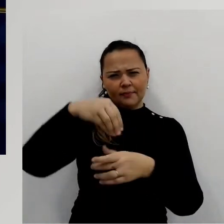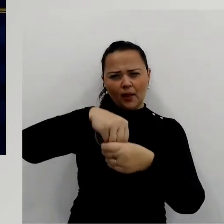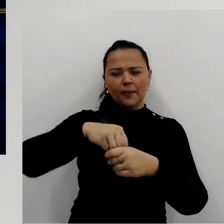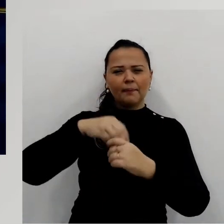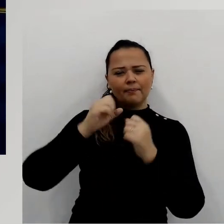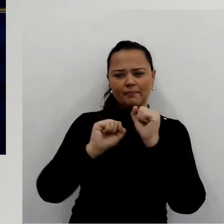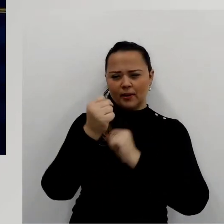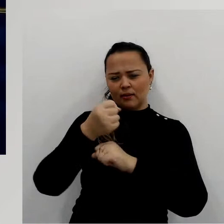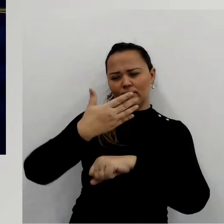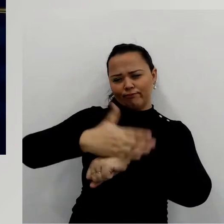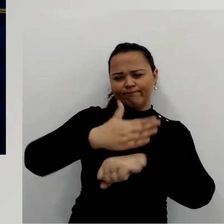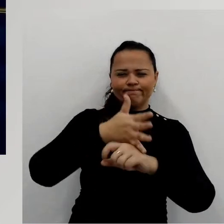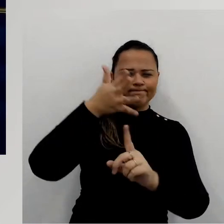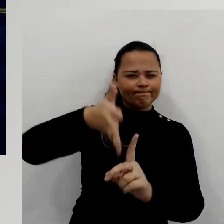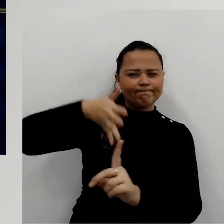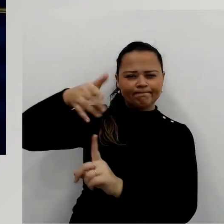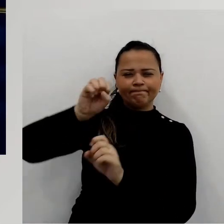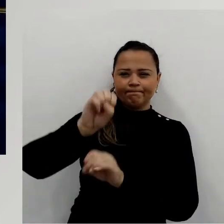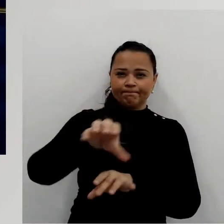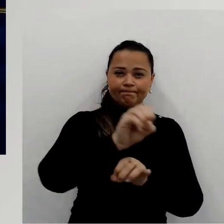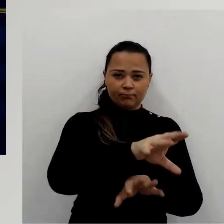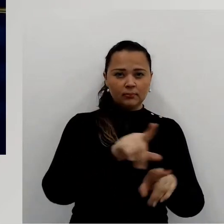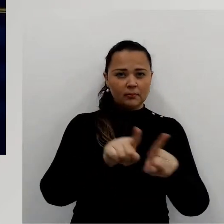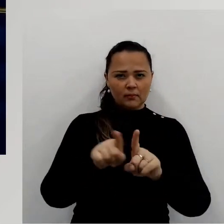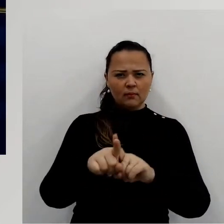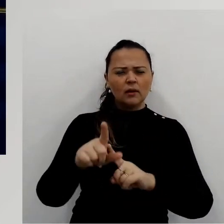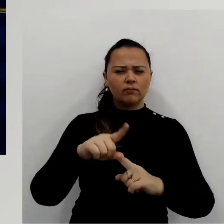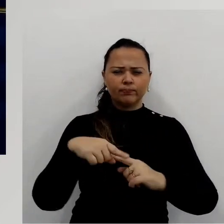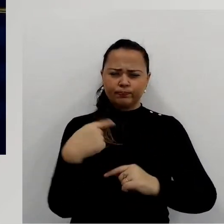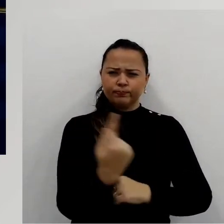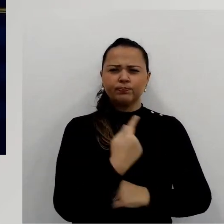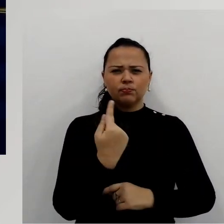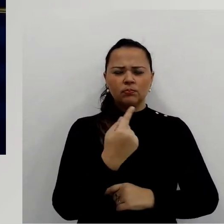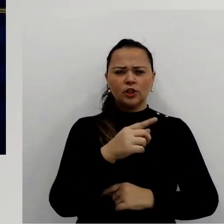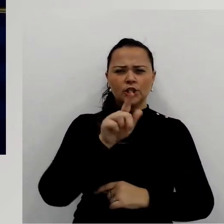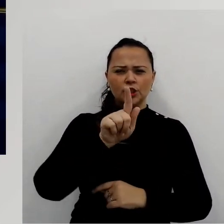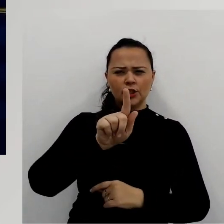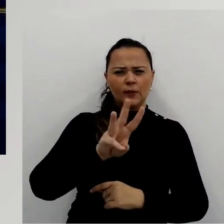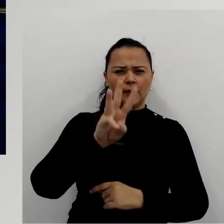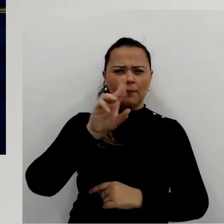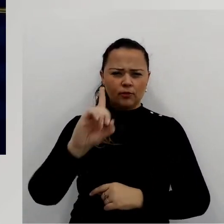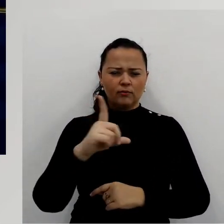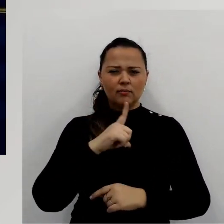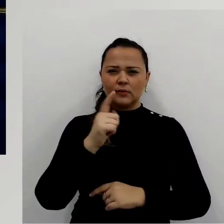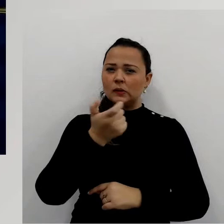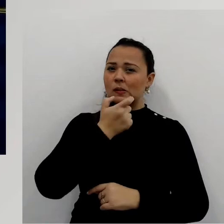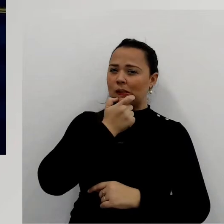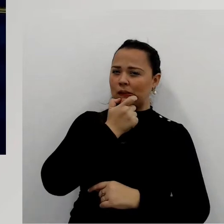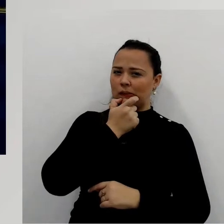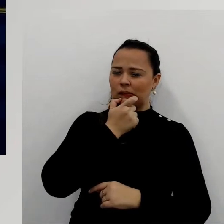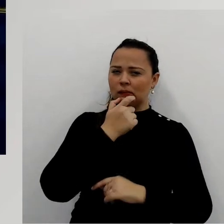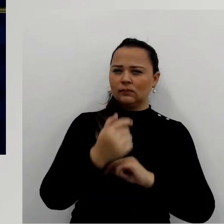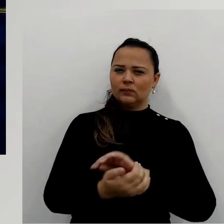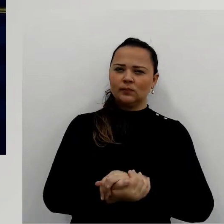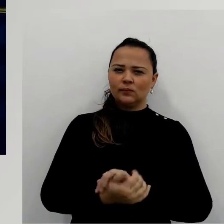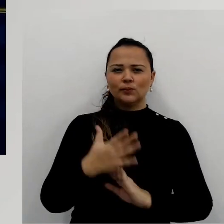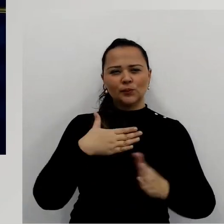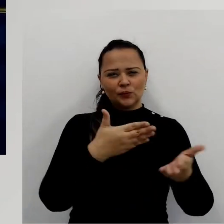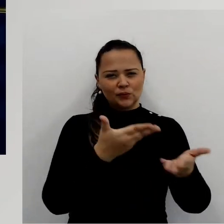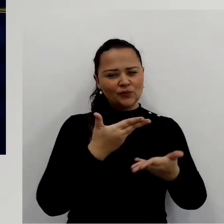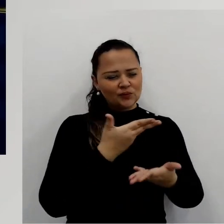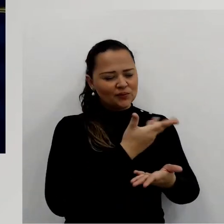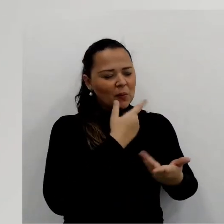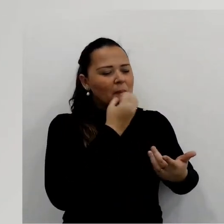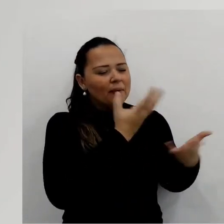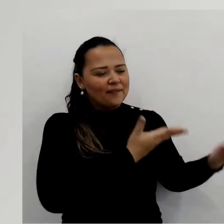inúmeros artigos. Também preside o GWG Gantt Work Group. Sr. Zwang. Mr. Zwang,